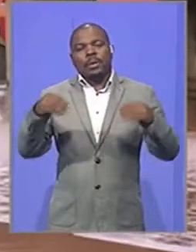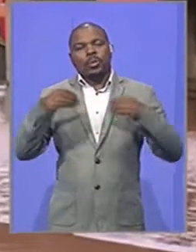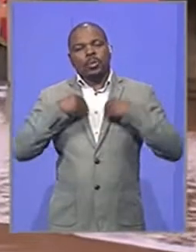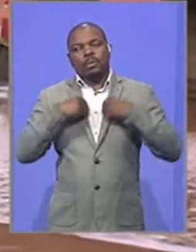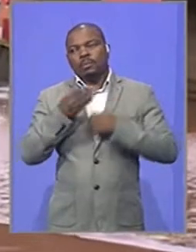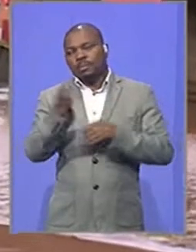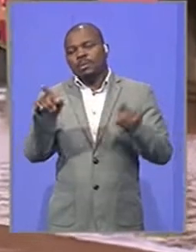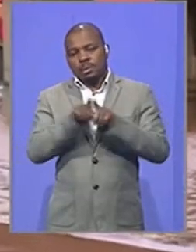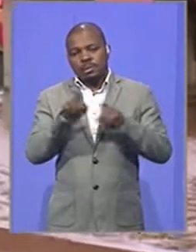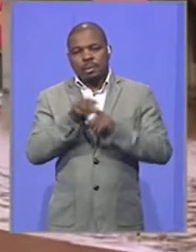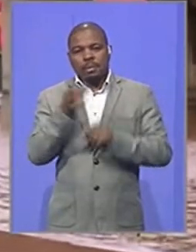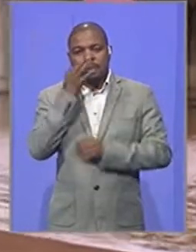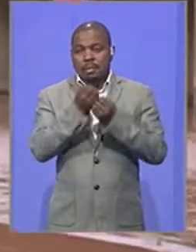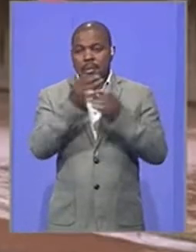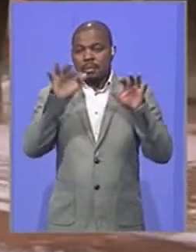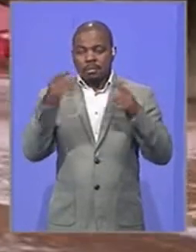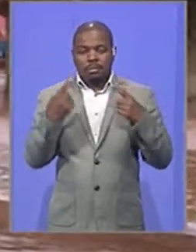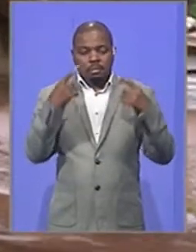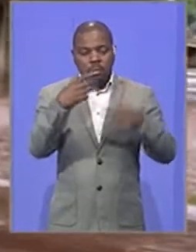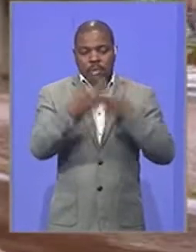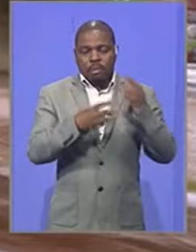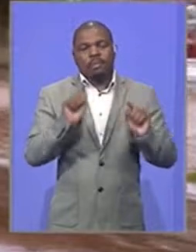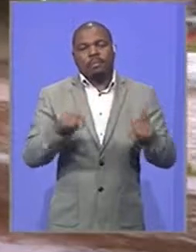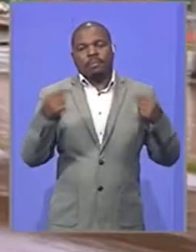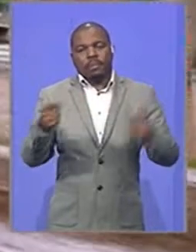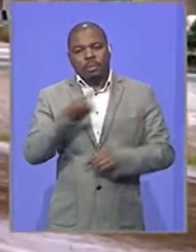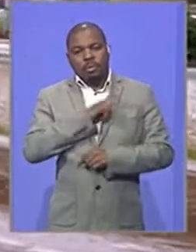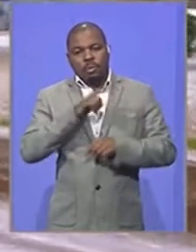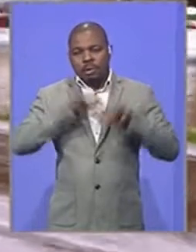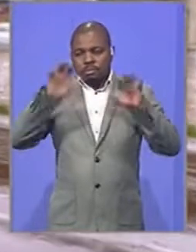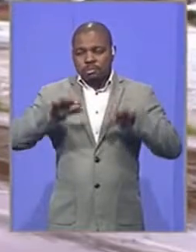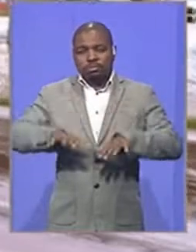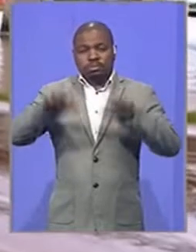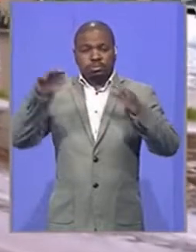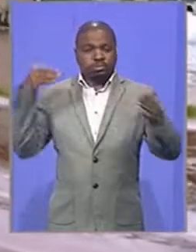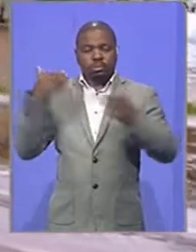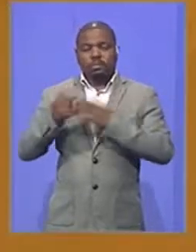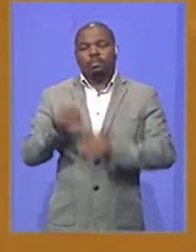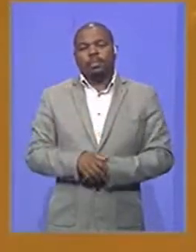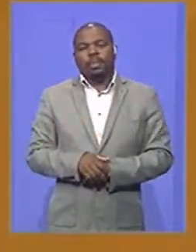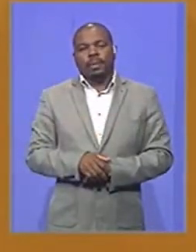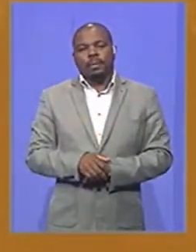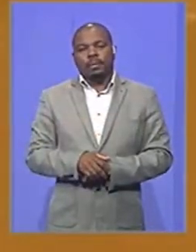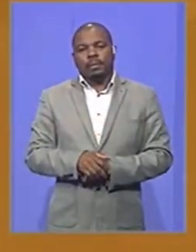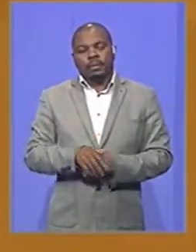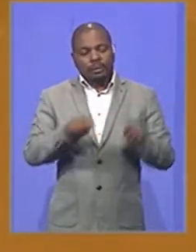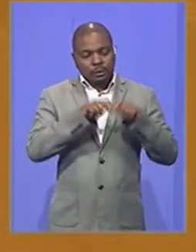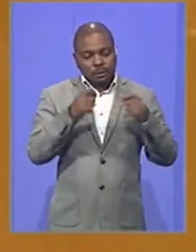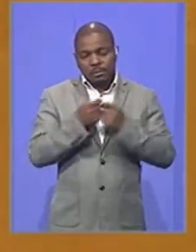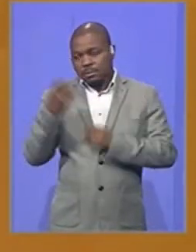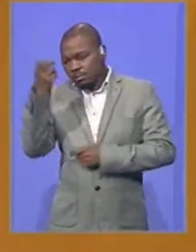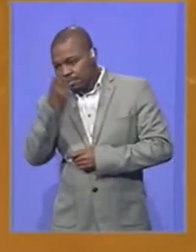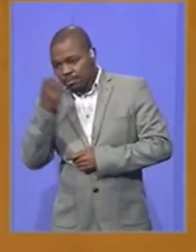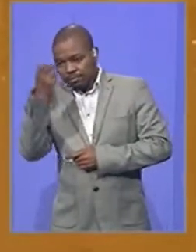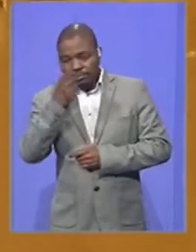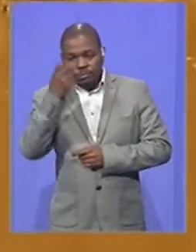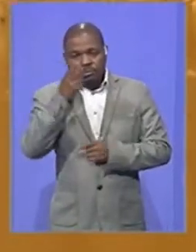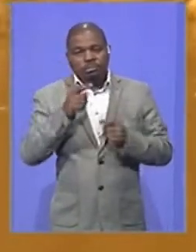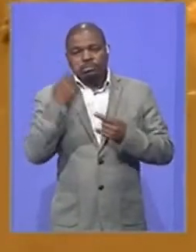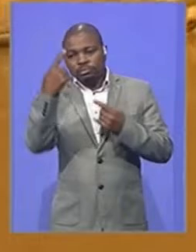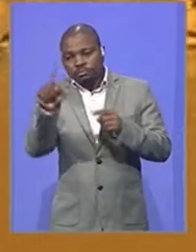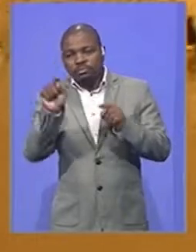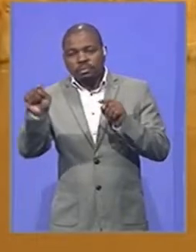diketekete tša badudi ba palelwa ke go ya mešomong ge sa le Profense e itemogela mafula. Sehlopha sa phuruputšo le tlhakodišo se rometše mafelong